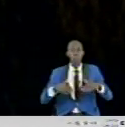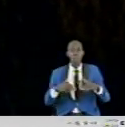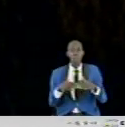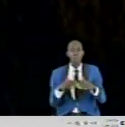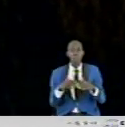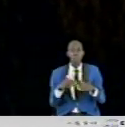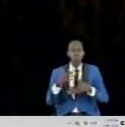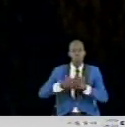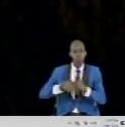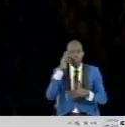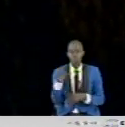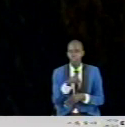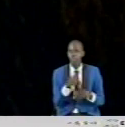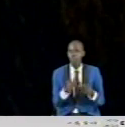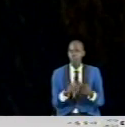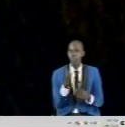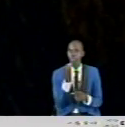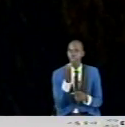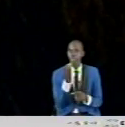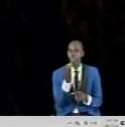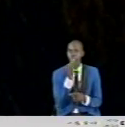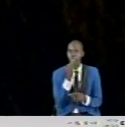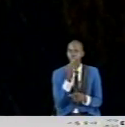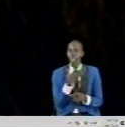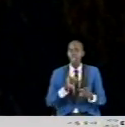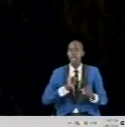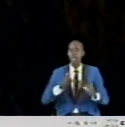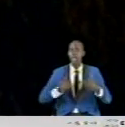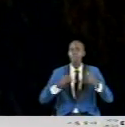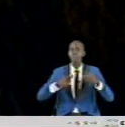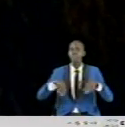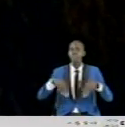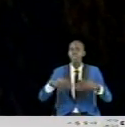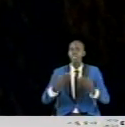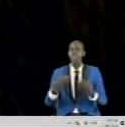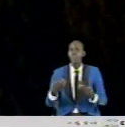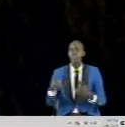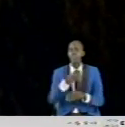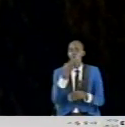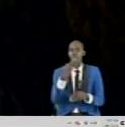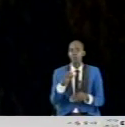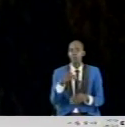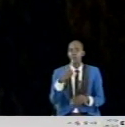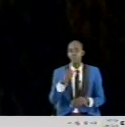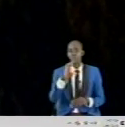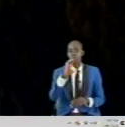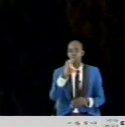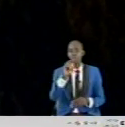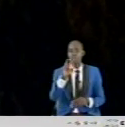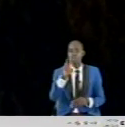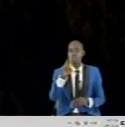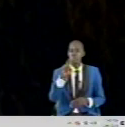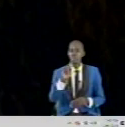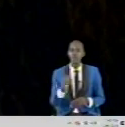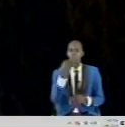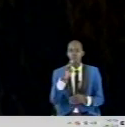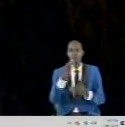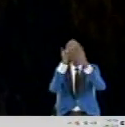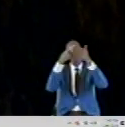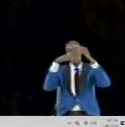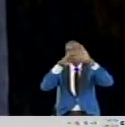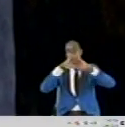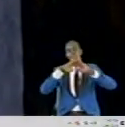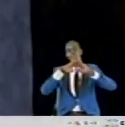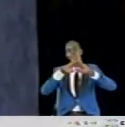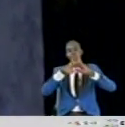them of the Corn of Heaven that's it Mana or the corn